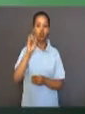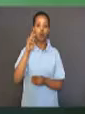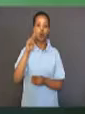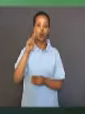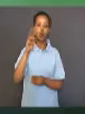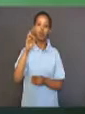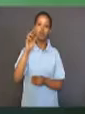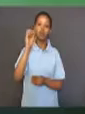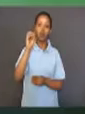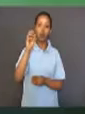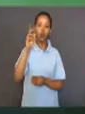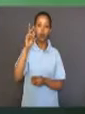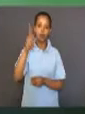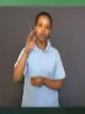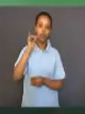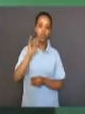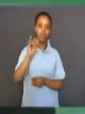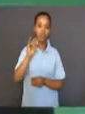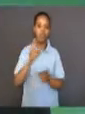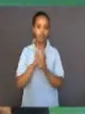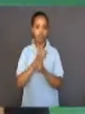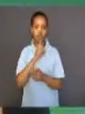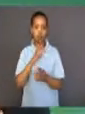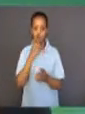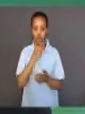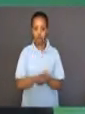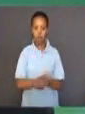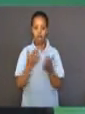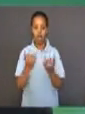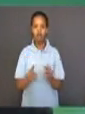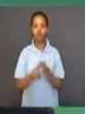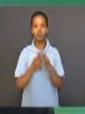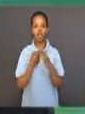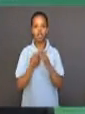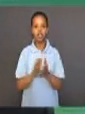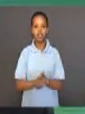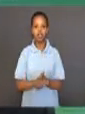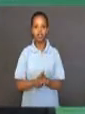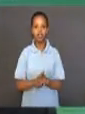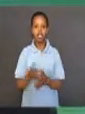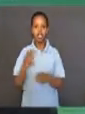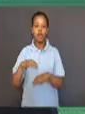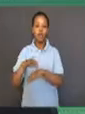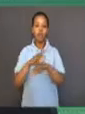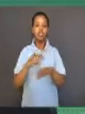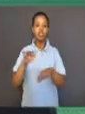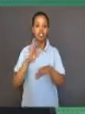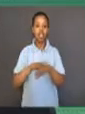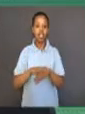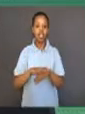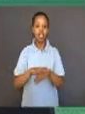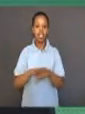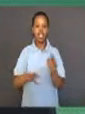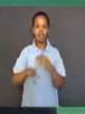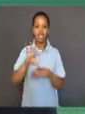autotrophy. Let us get started. The first organisms to appear on